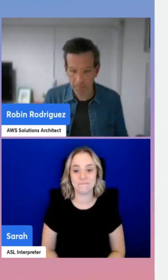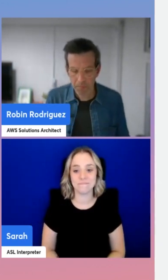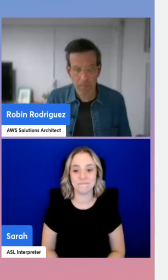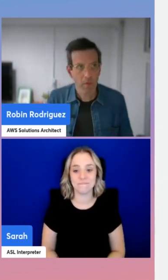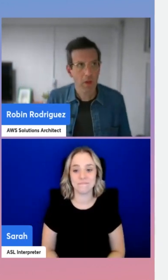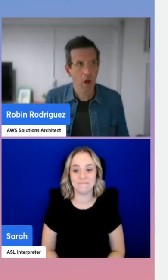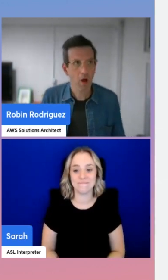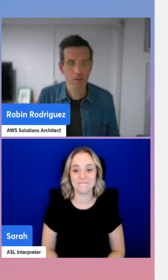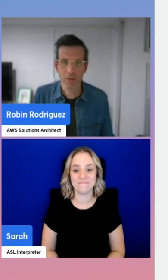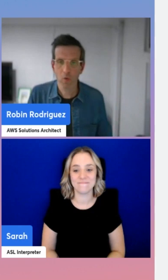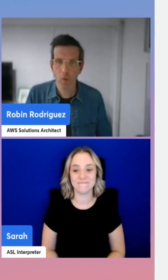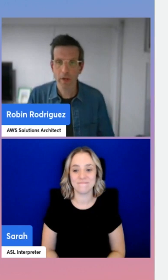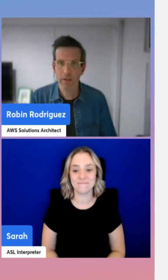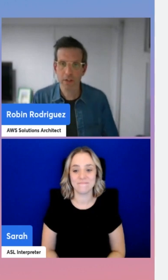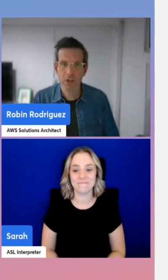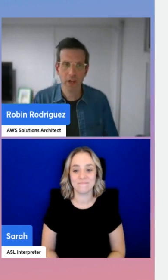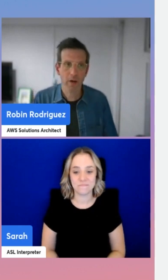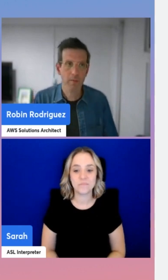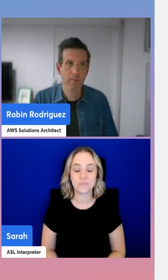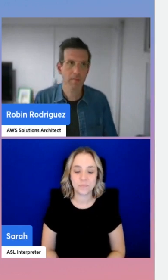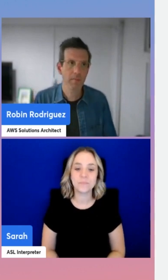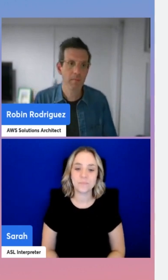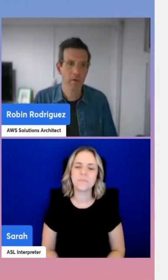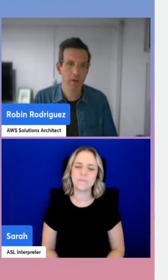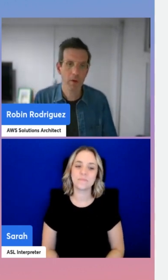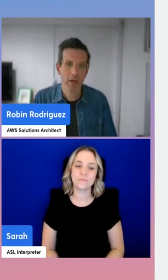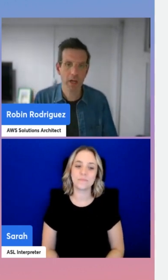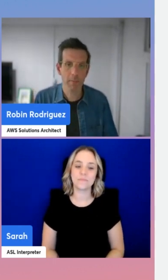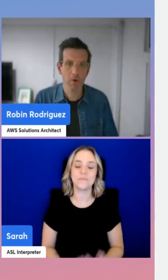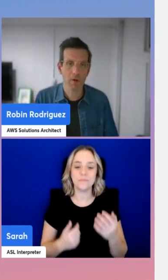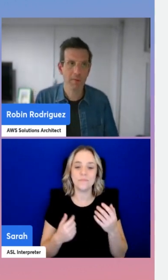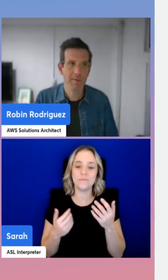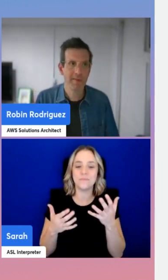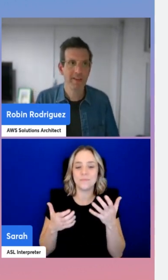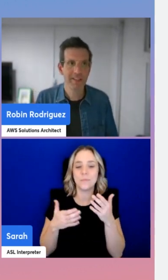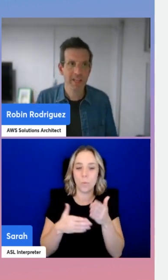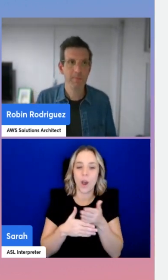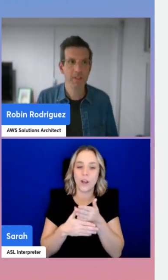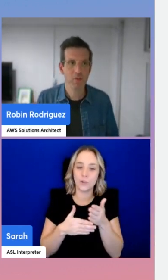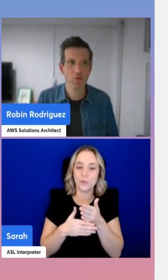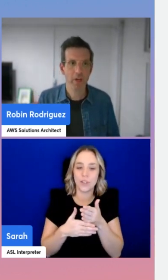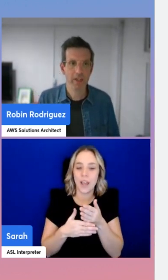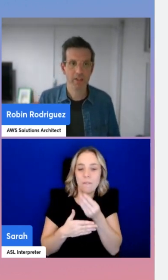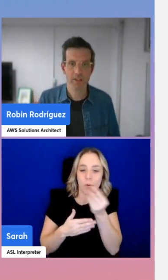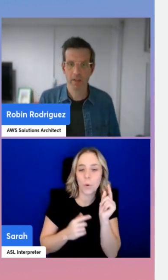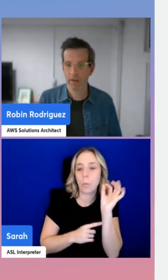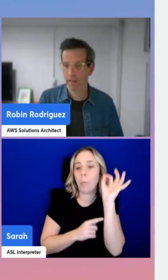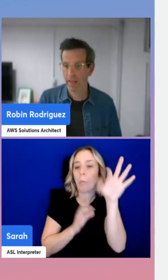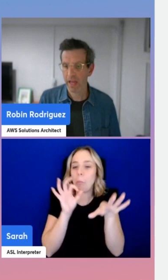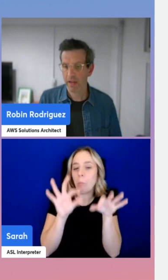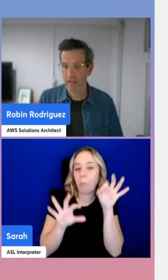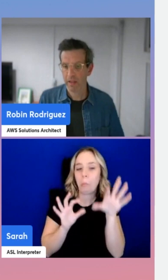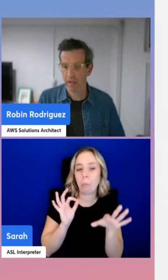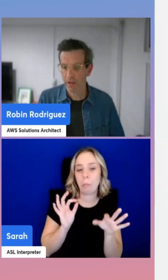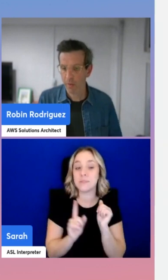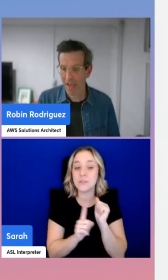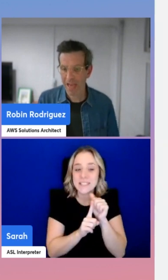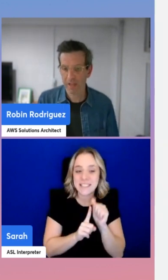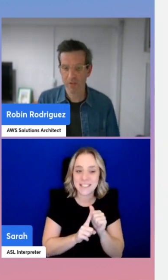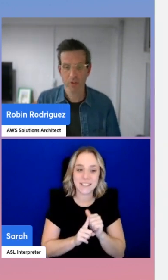So, also wanted to share a couple tips and tricks that I